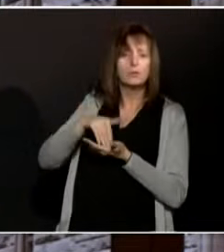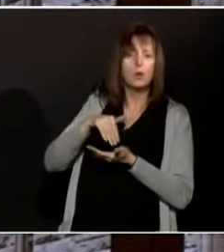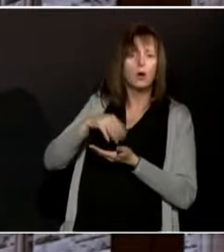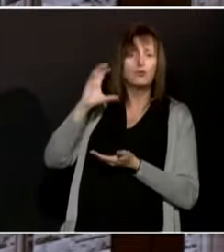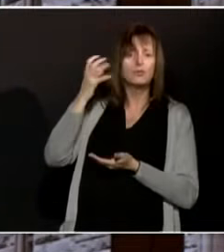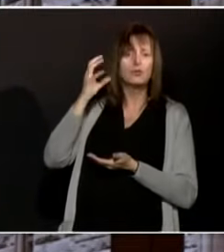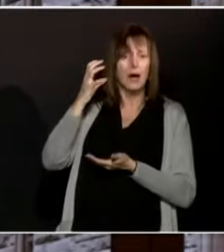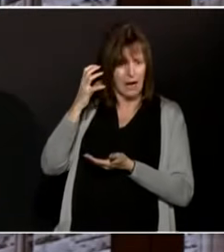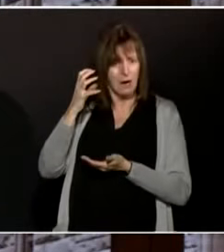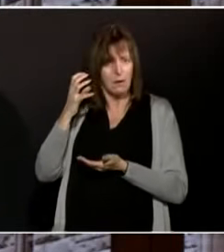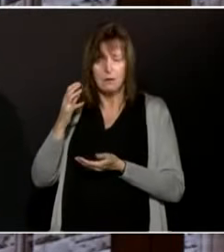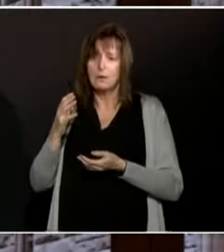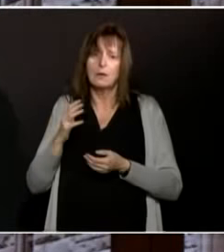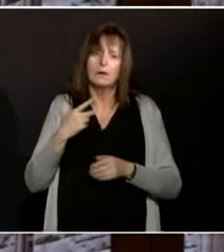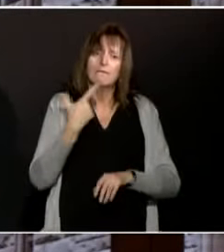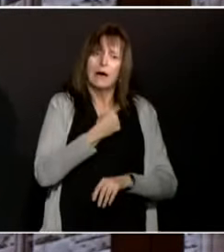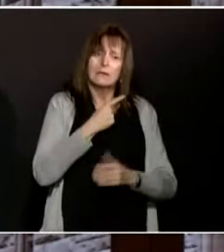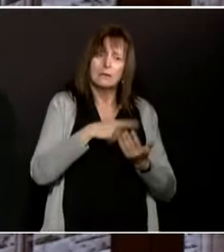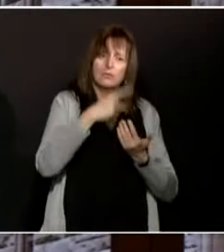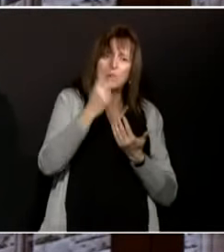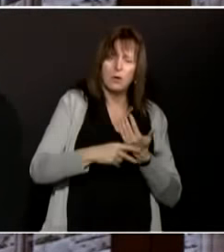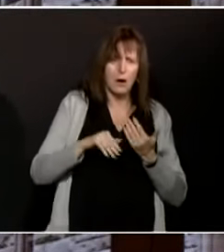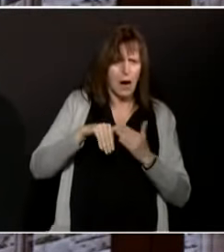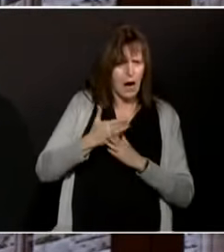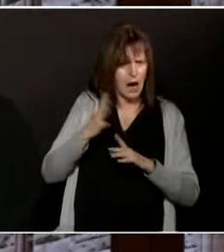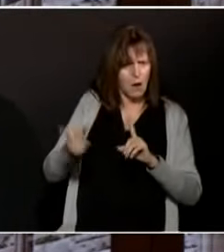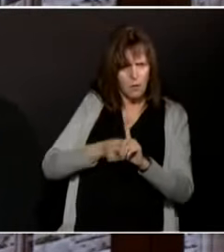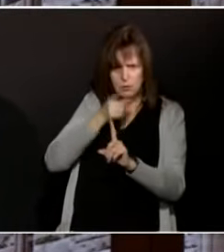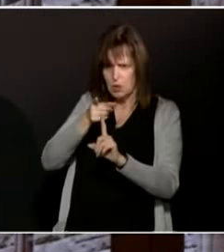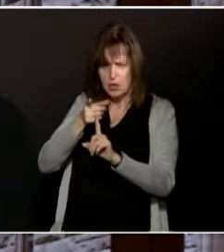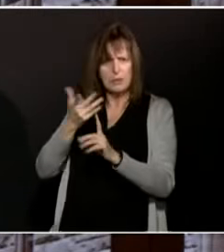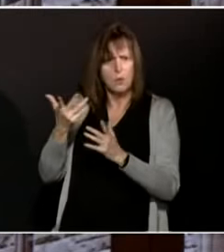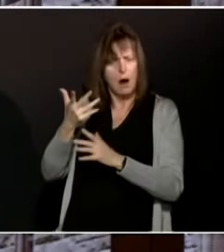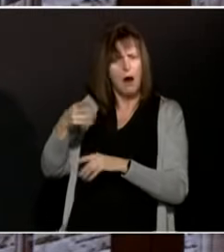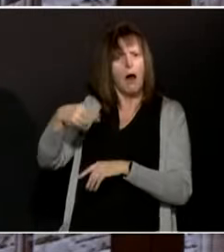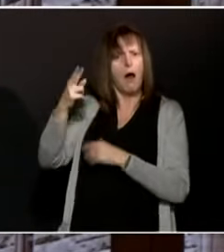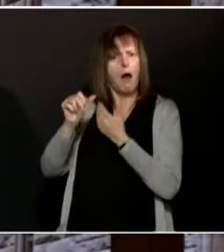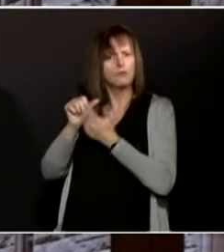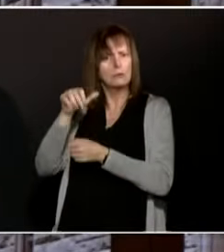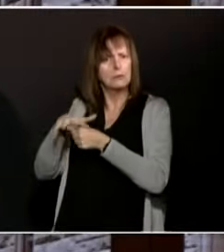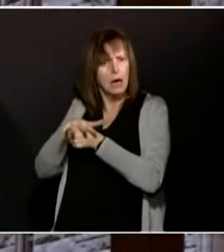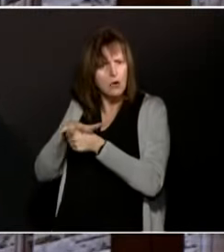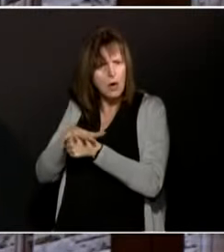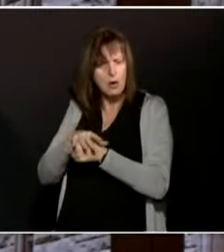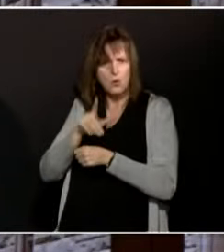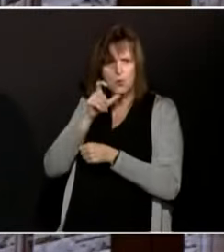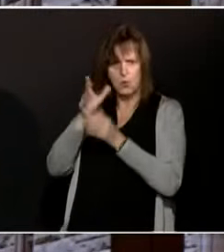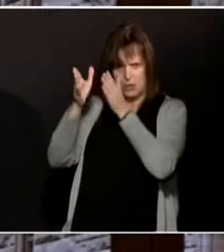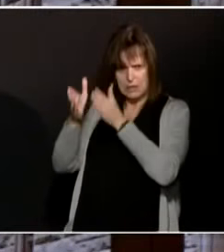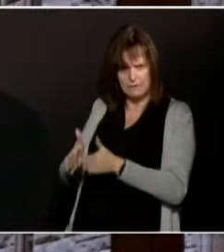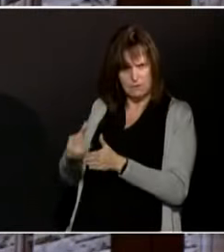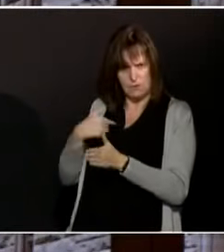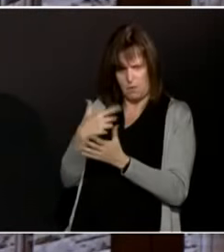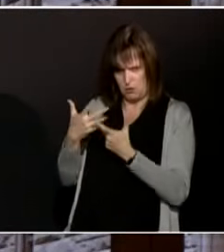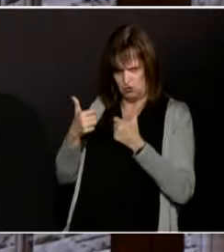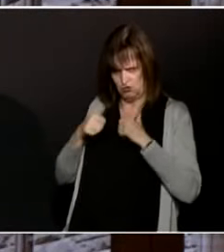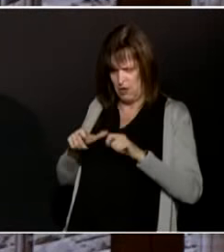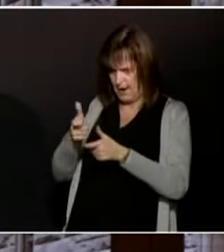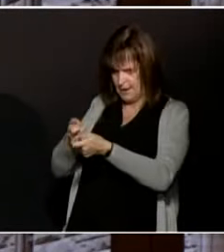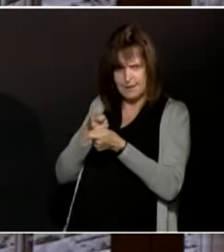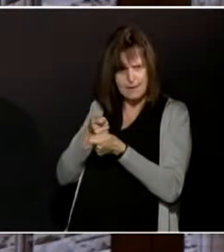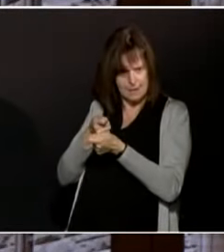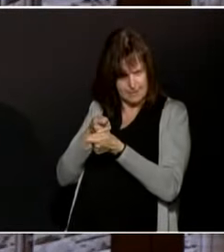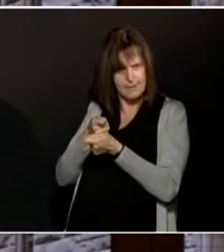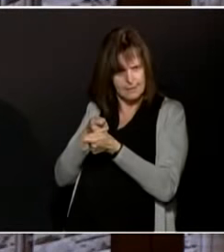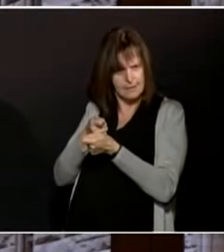not only just in the high-risk neighborhoods, but who are those high-risk individuals that we would want to identify and